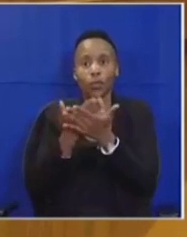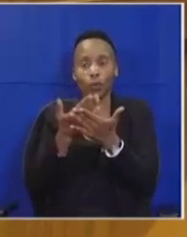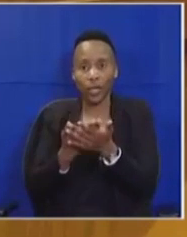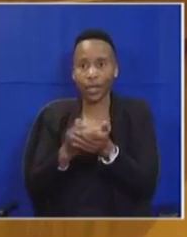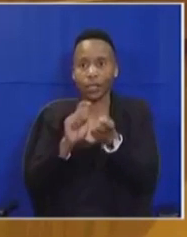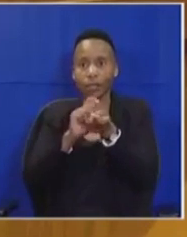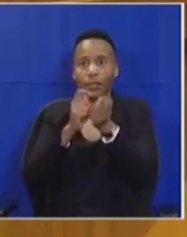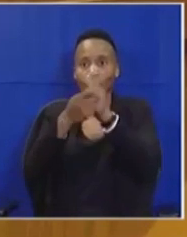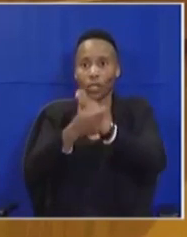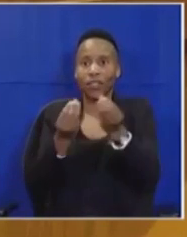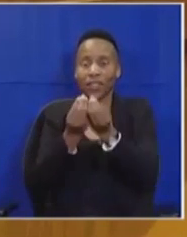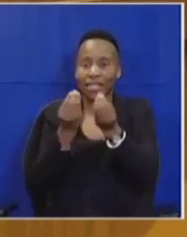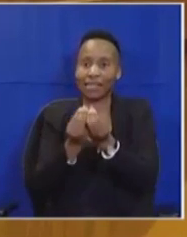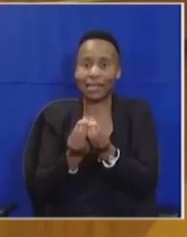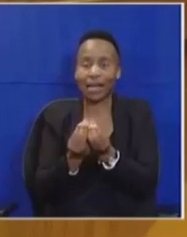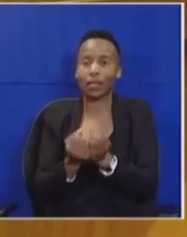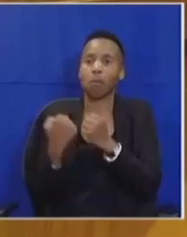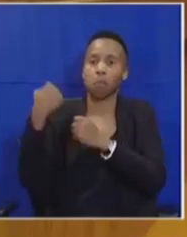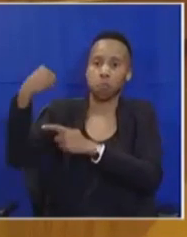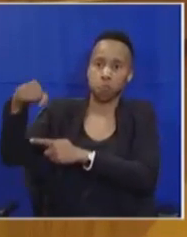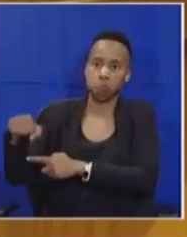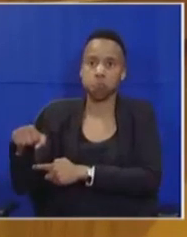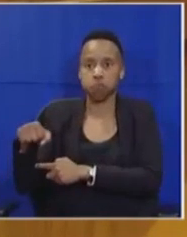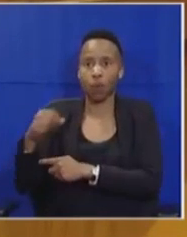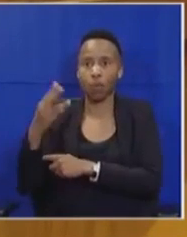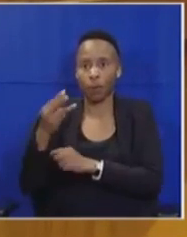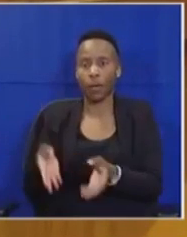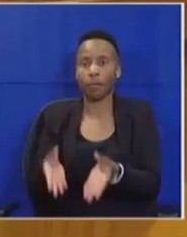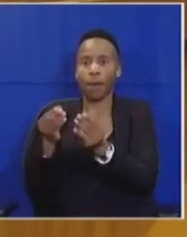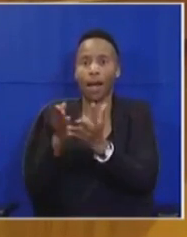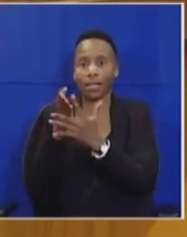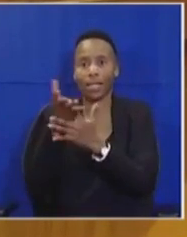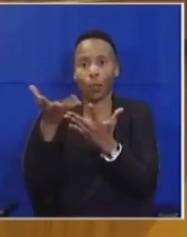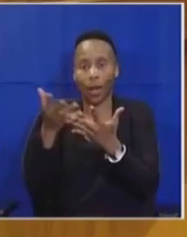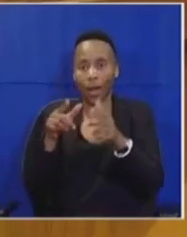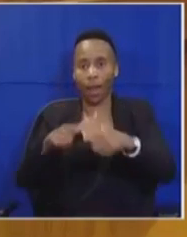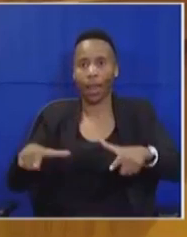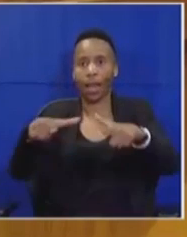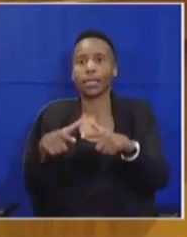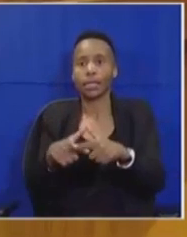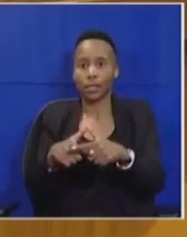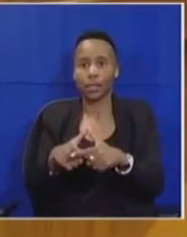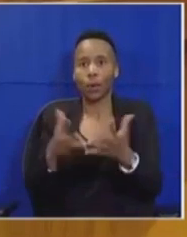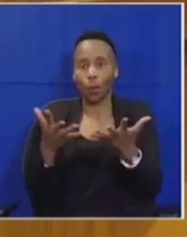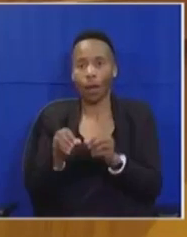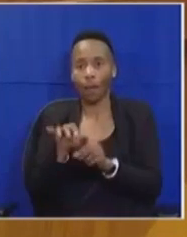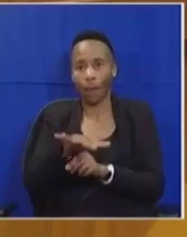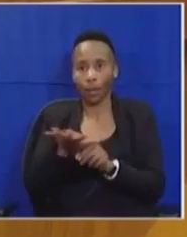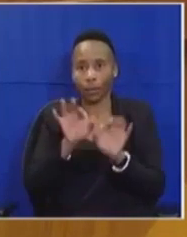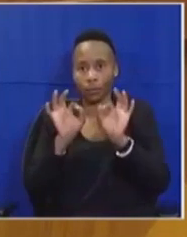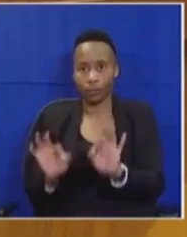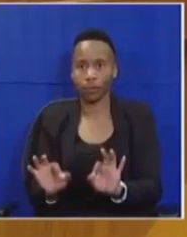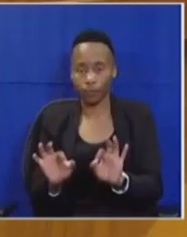enable citizens to gain access to land on an equitable basis. It will